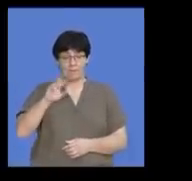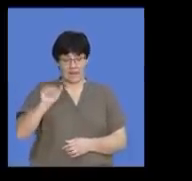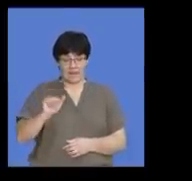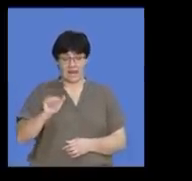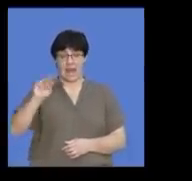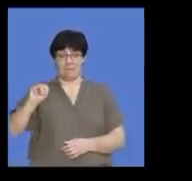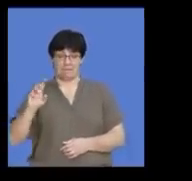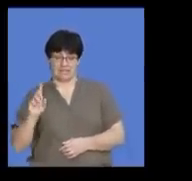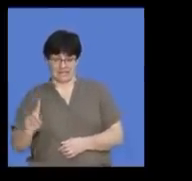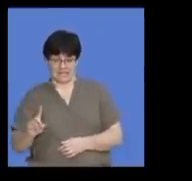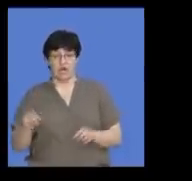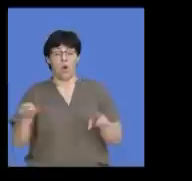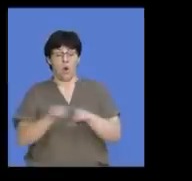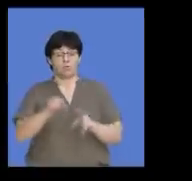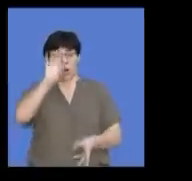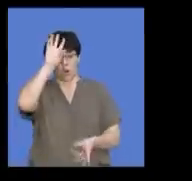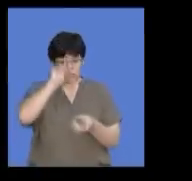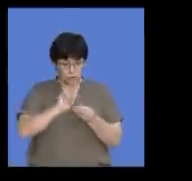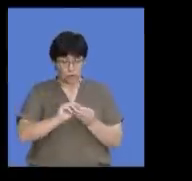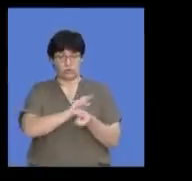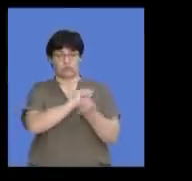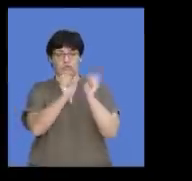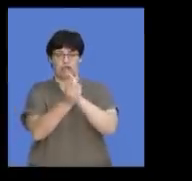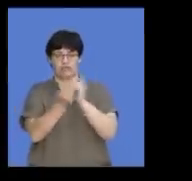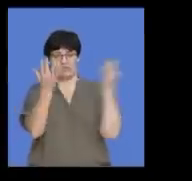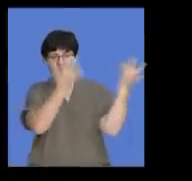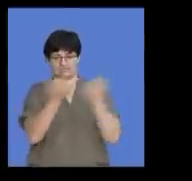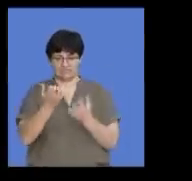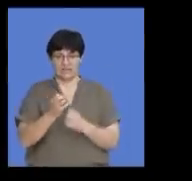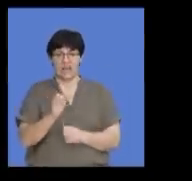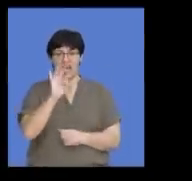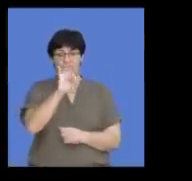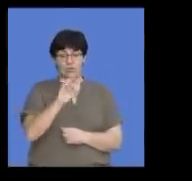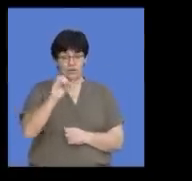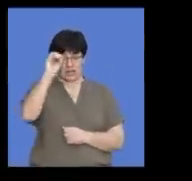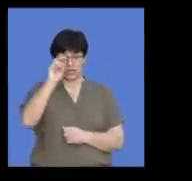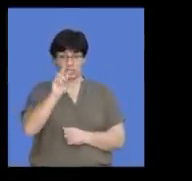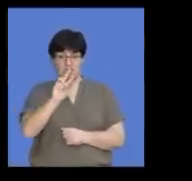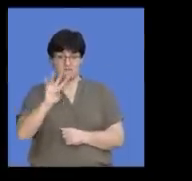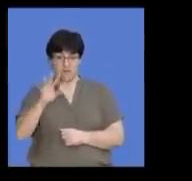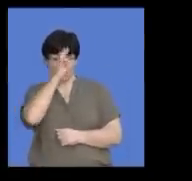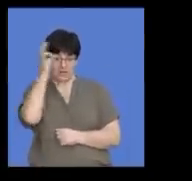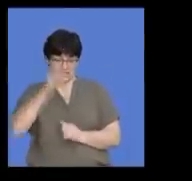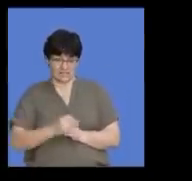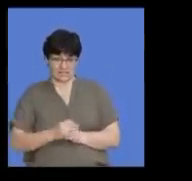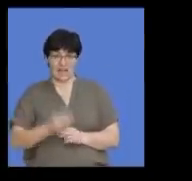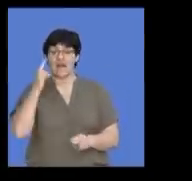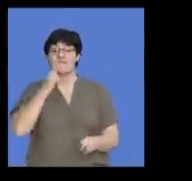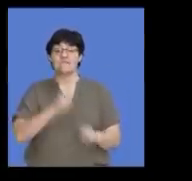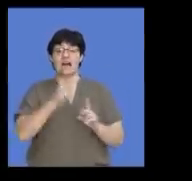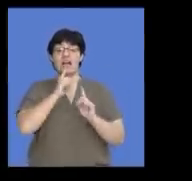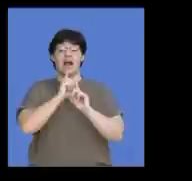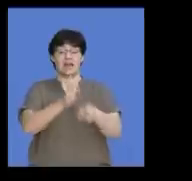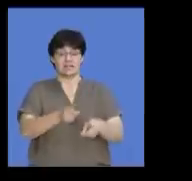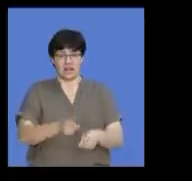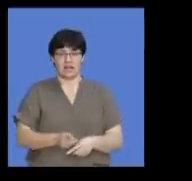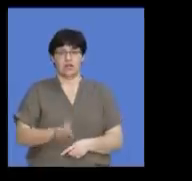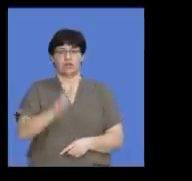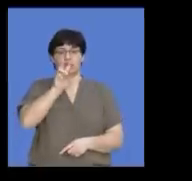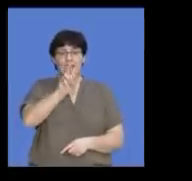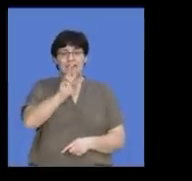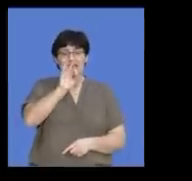declination, as well as our total change, which we have calculated to 3 degrees and 24 minutes. And my final answer,